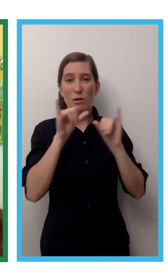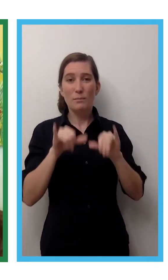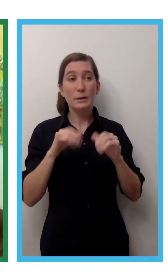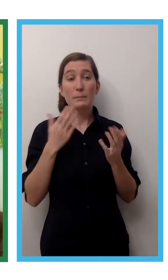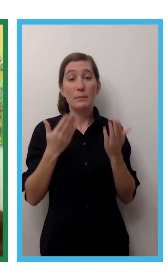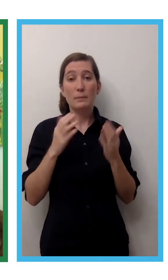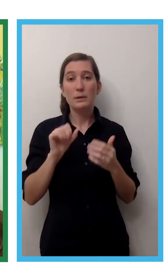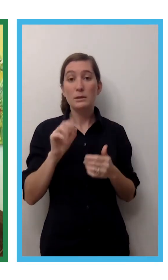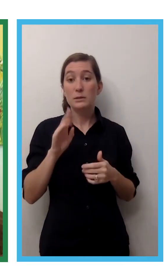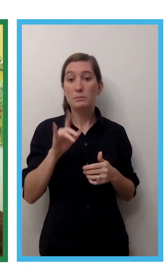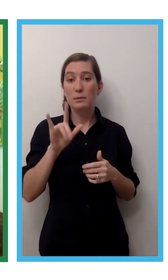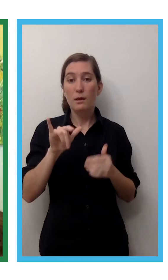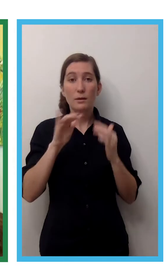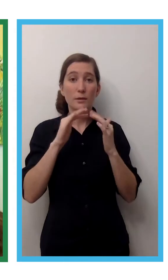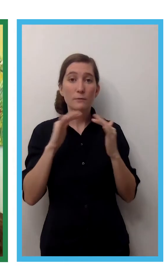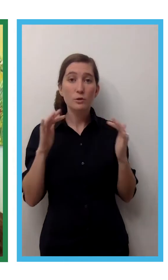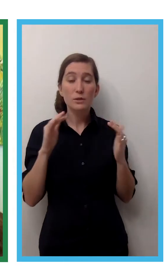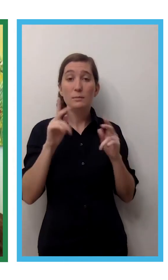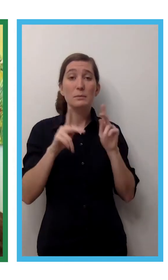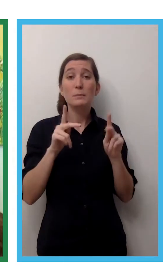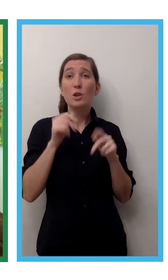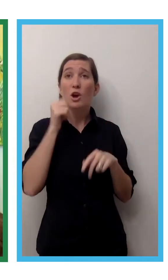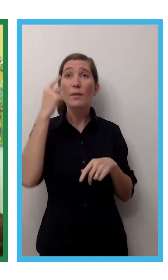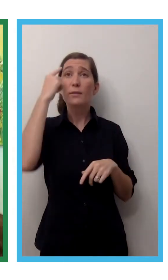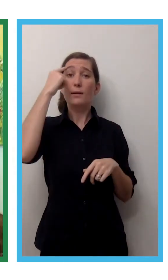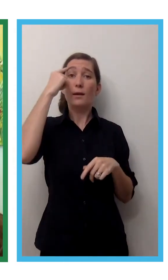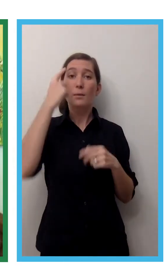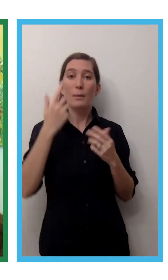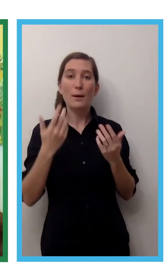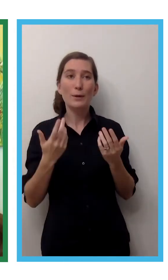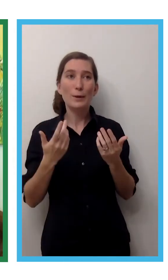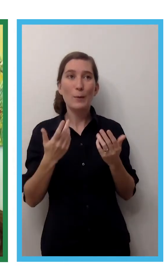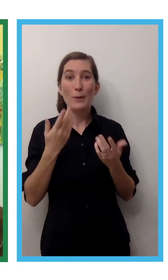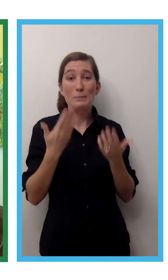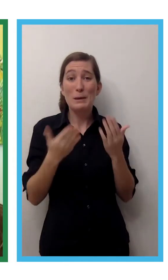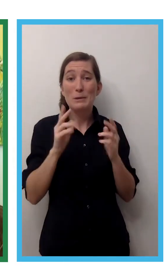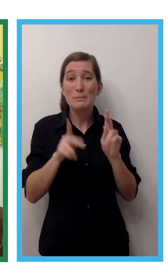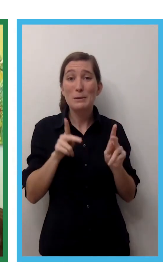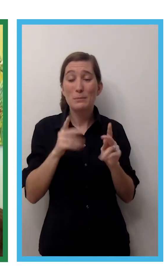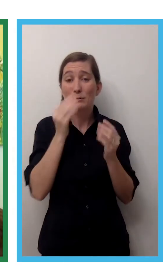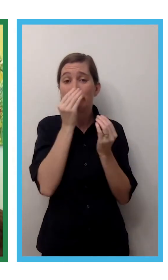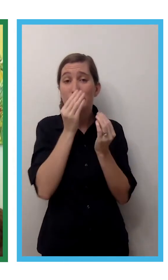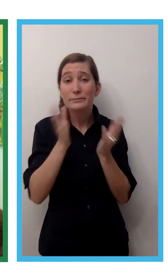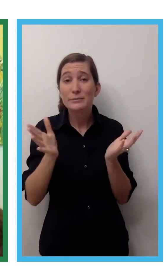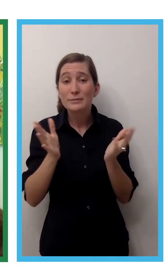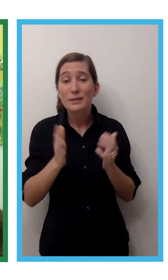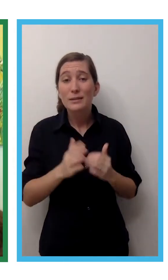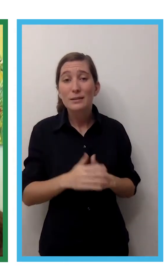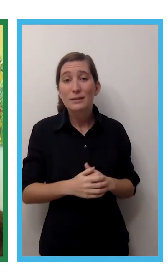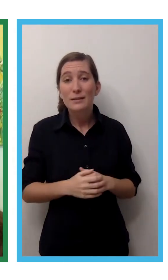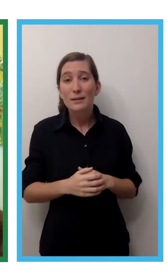some cases, they don't really want to know exactly what's going on. Because,